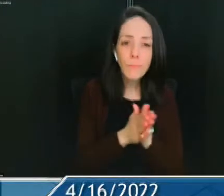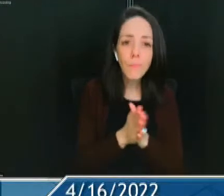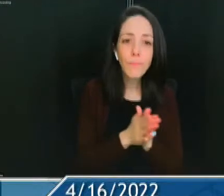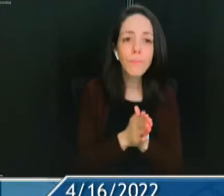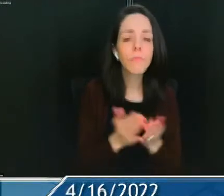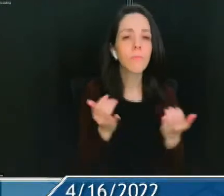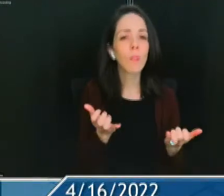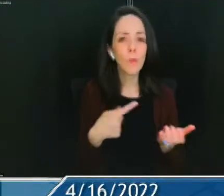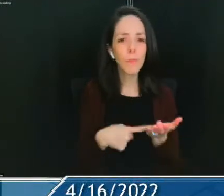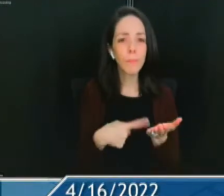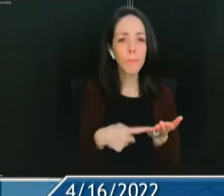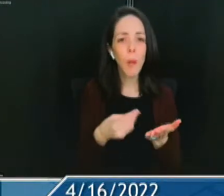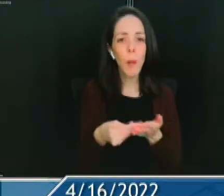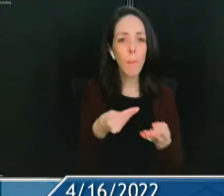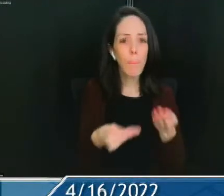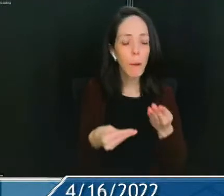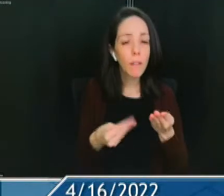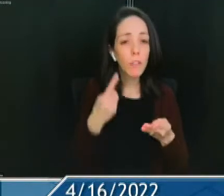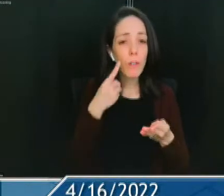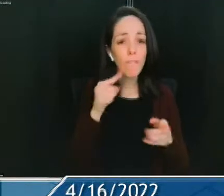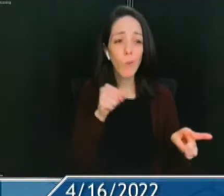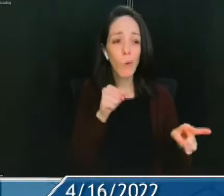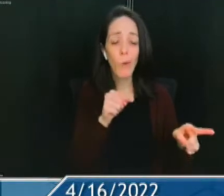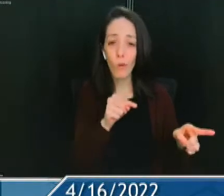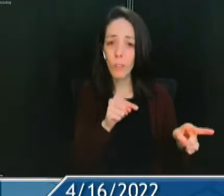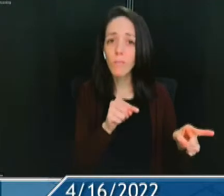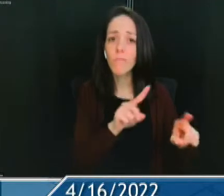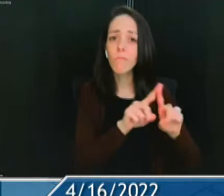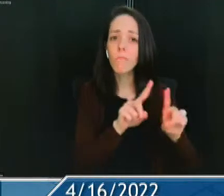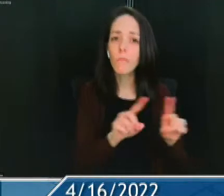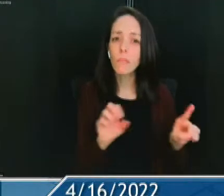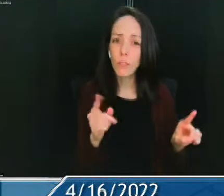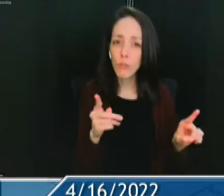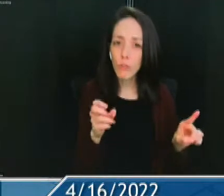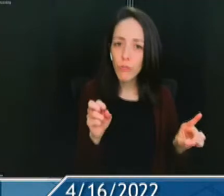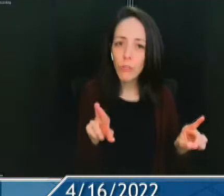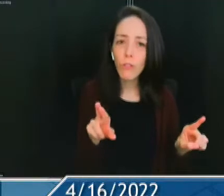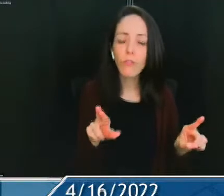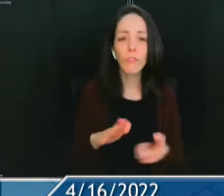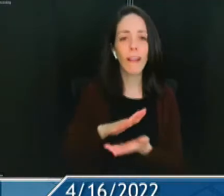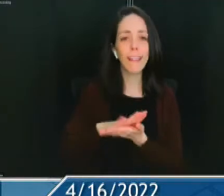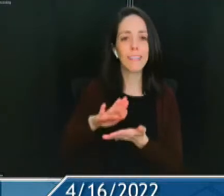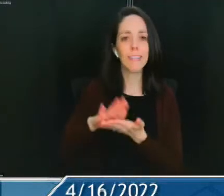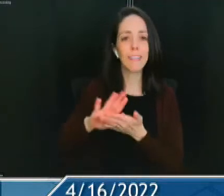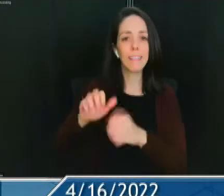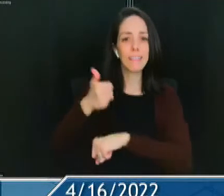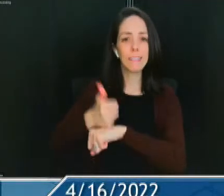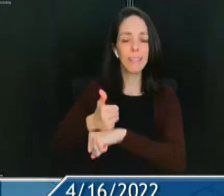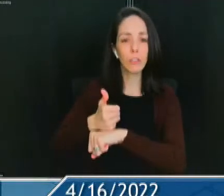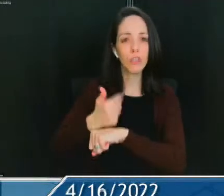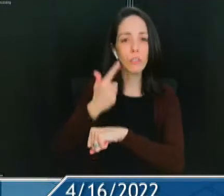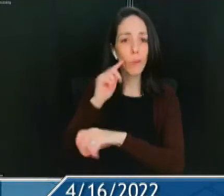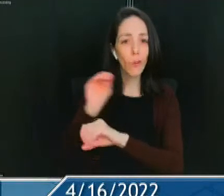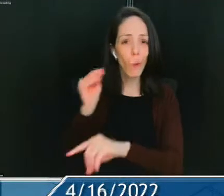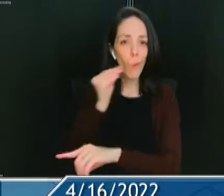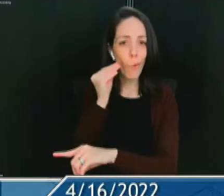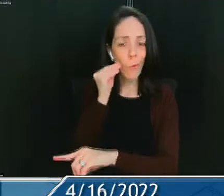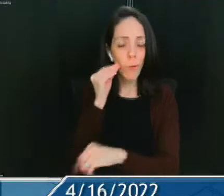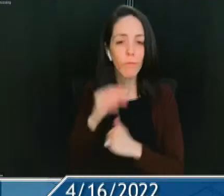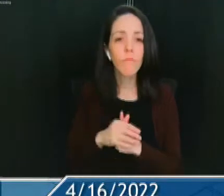items funding safe rest villages, alternative shelter, and hygiene stations, all important pieces of our